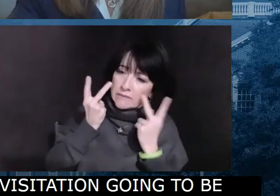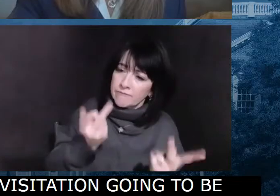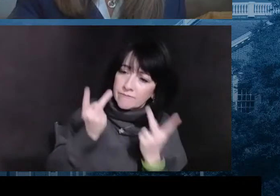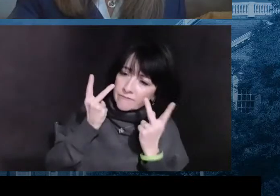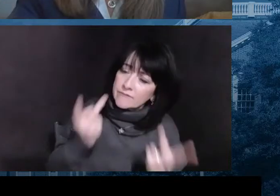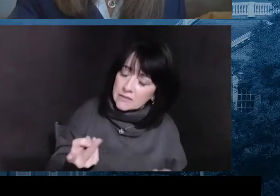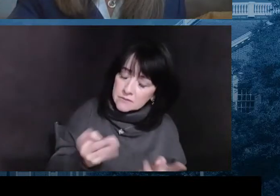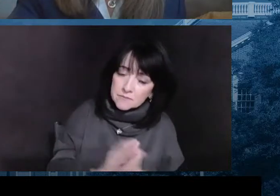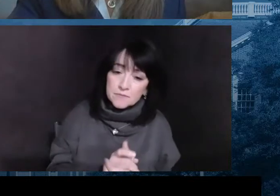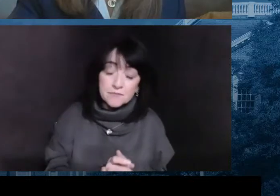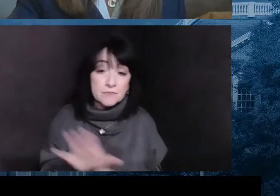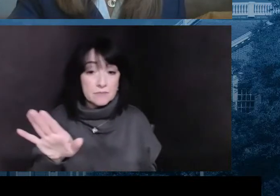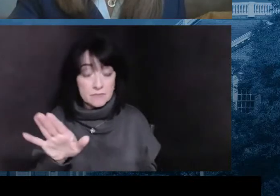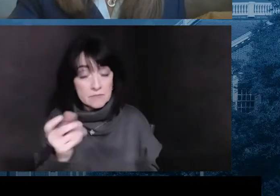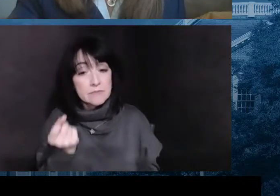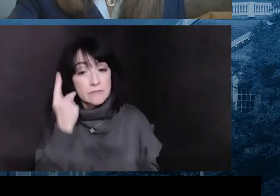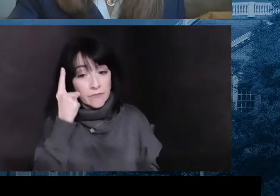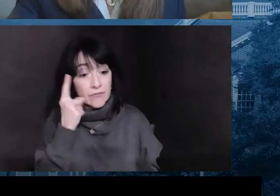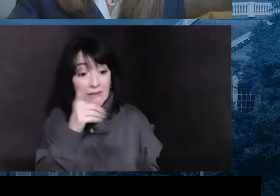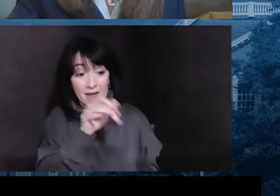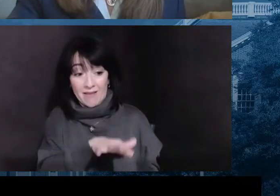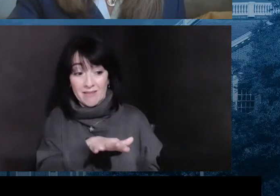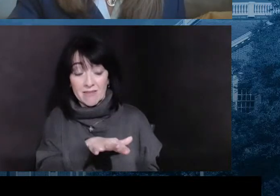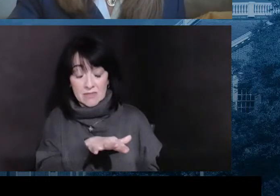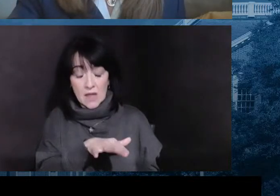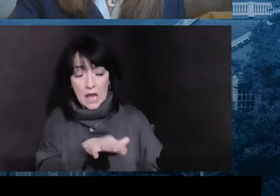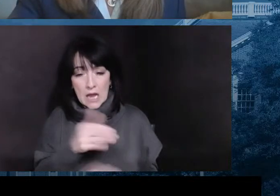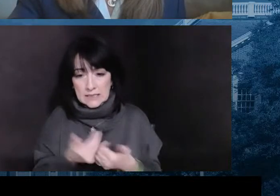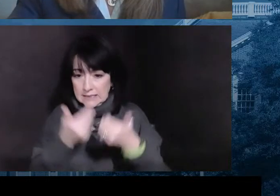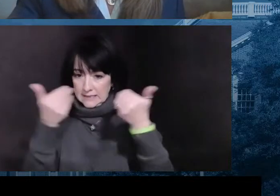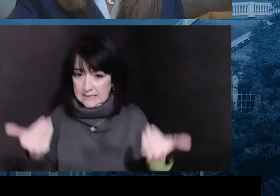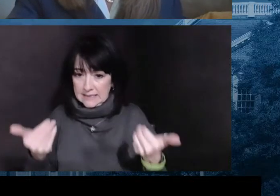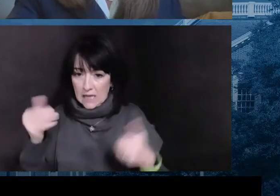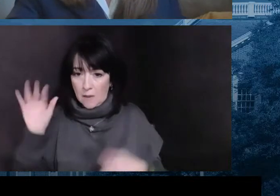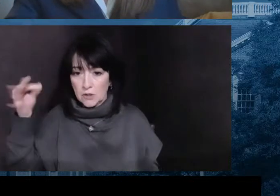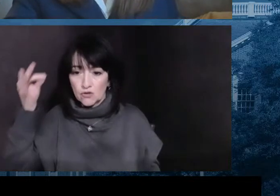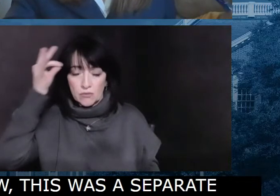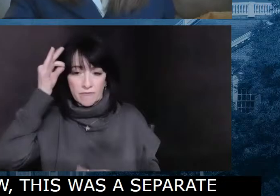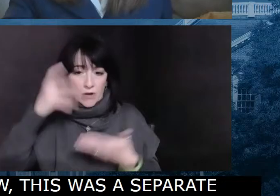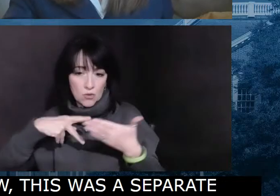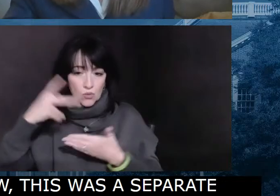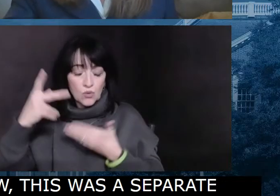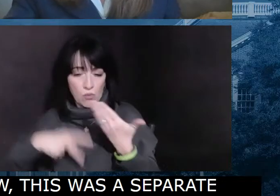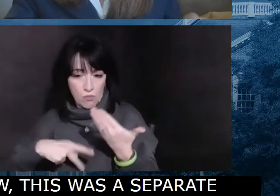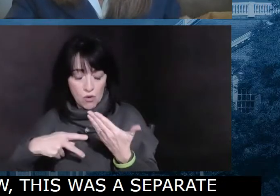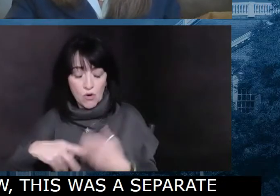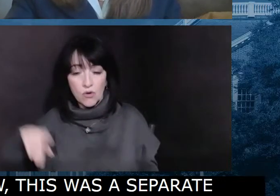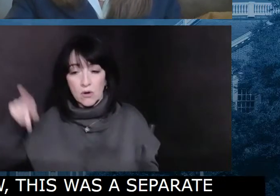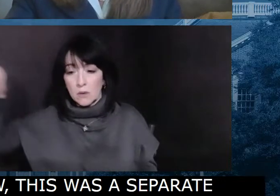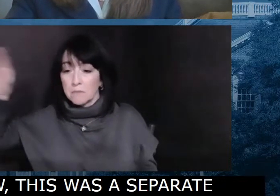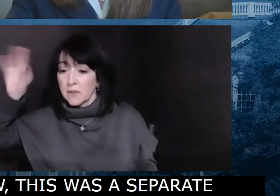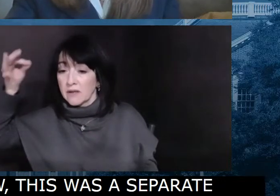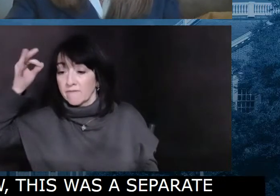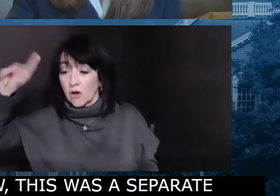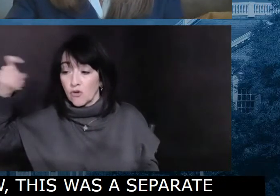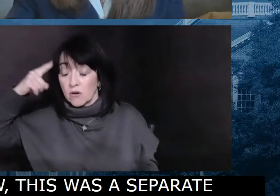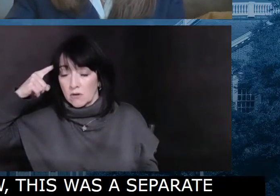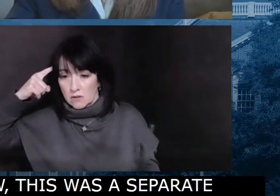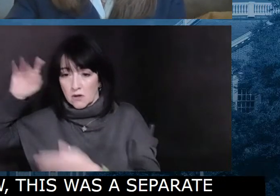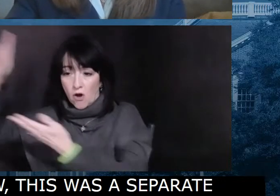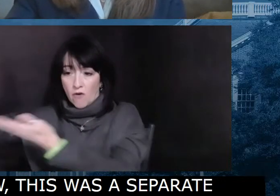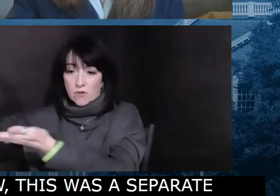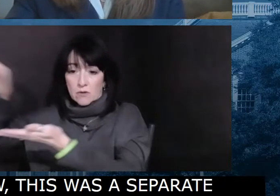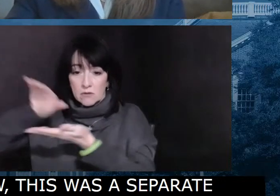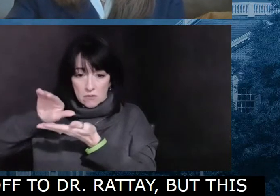separate program. In other words, there was a separate federal program in allocating doses of the vaccines